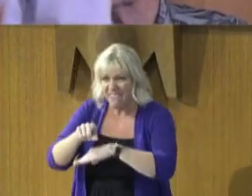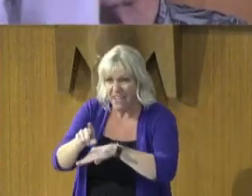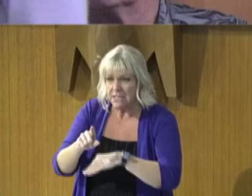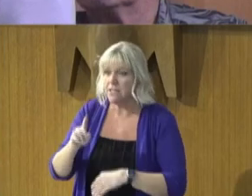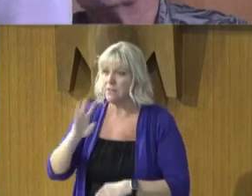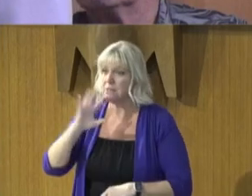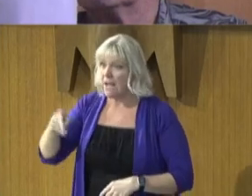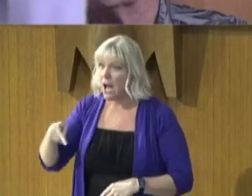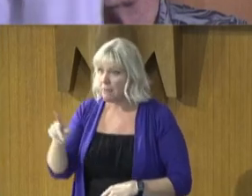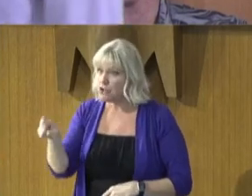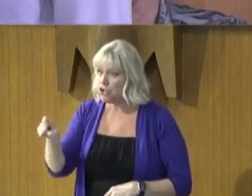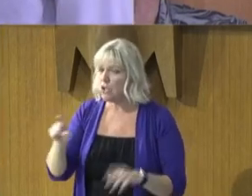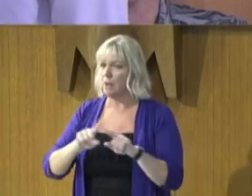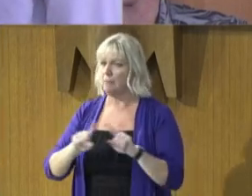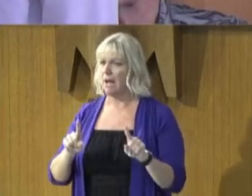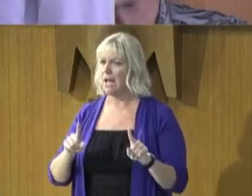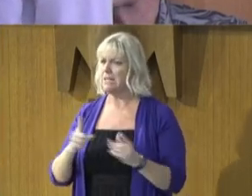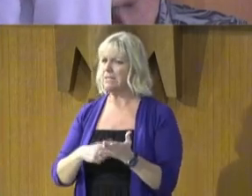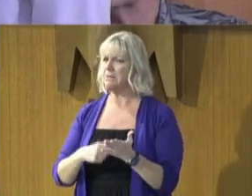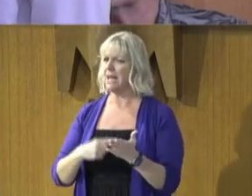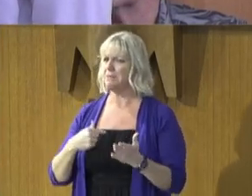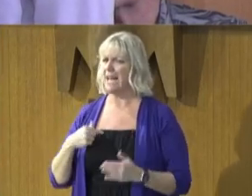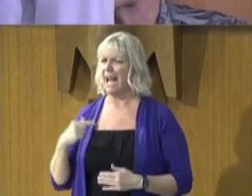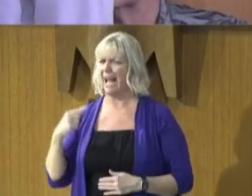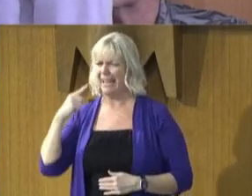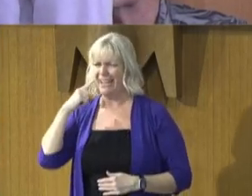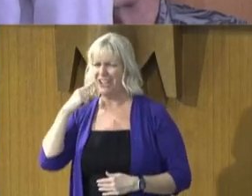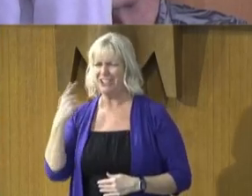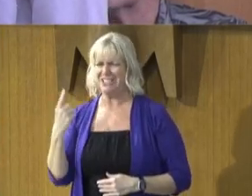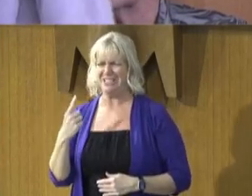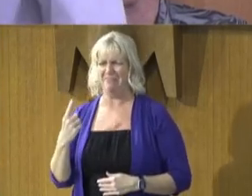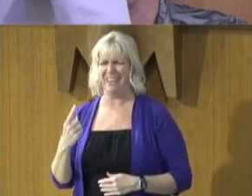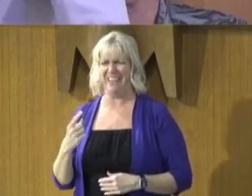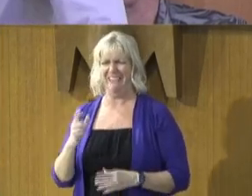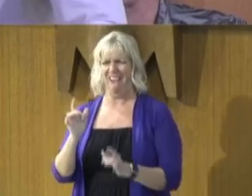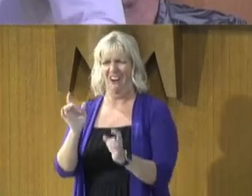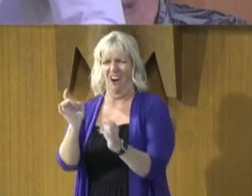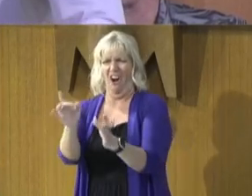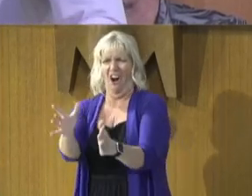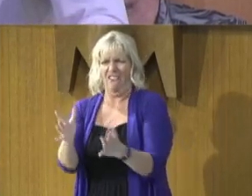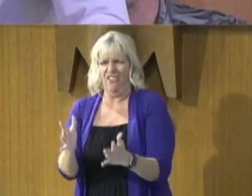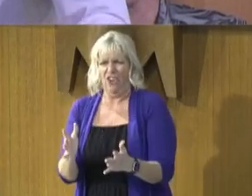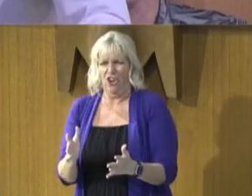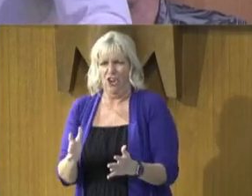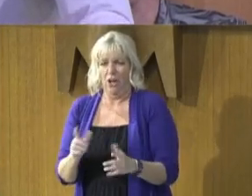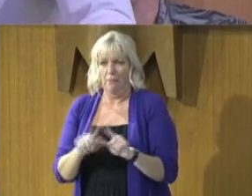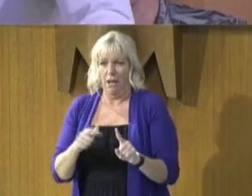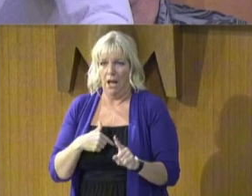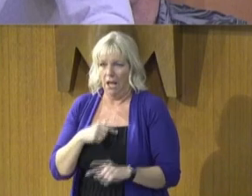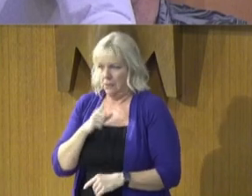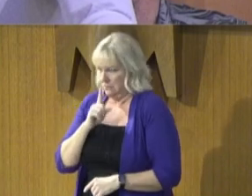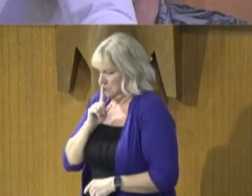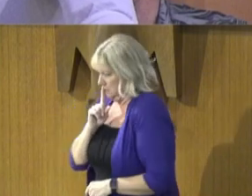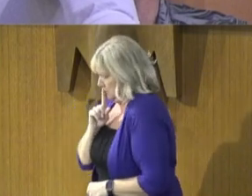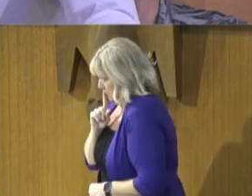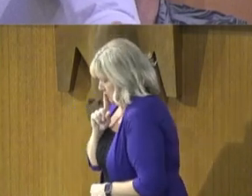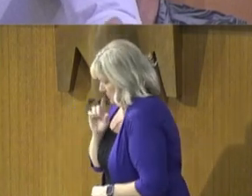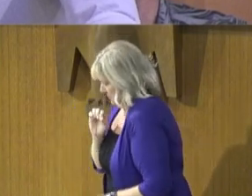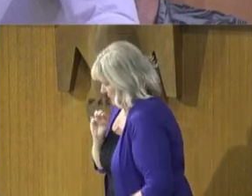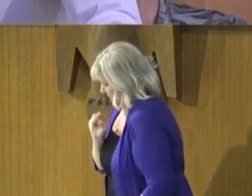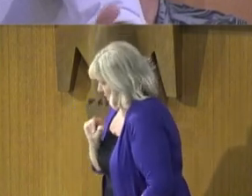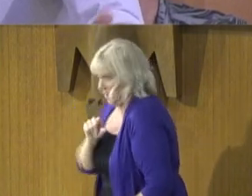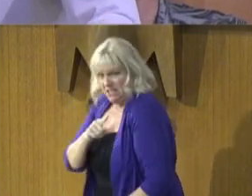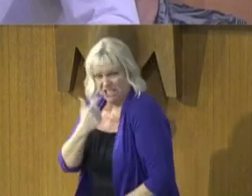then there are moments where I hear someone say something ridiculously awful, and I'm shocked into silence thinking, oh my God, did